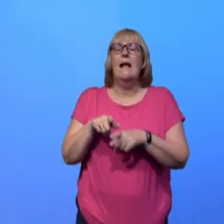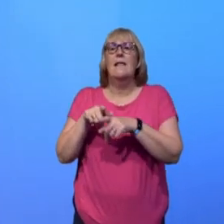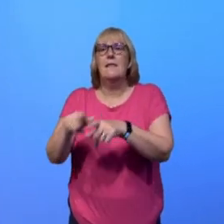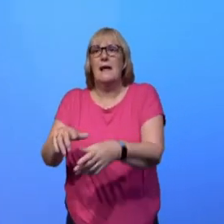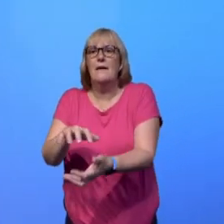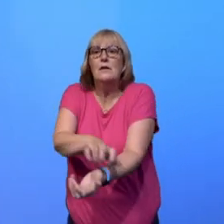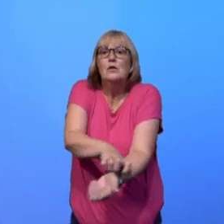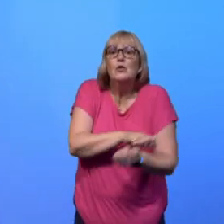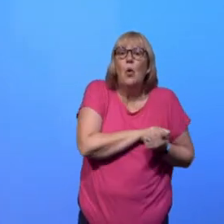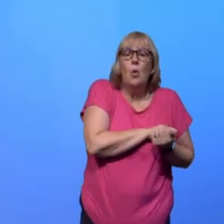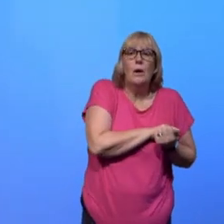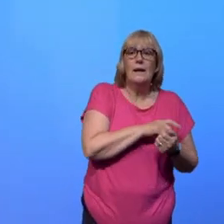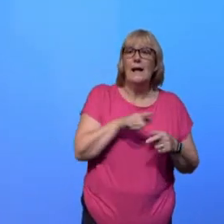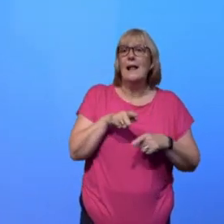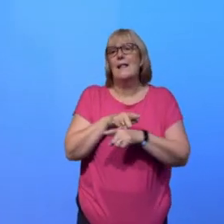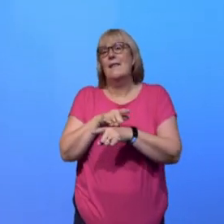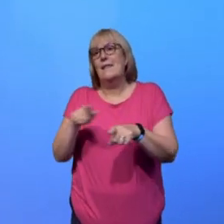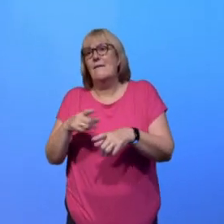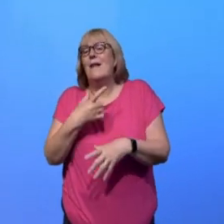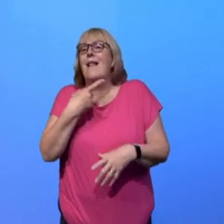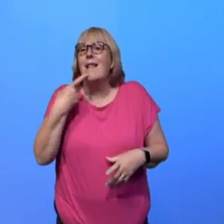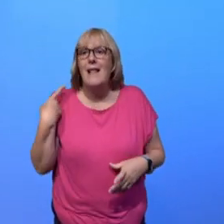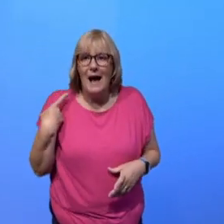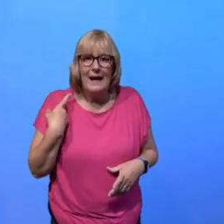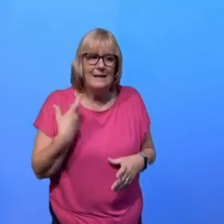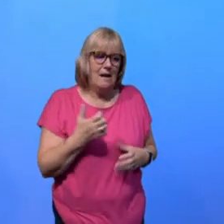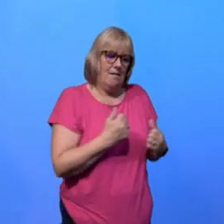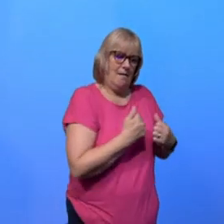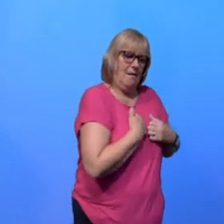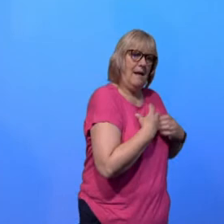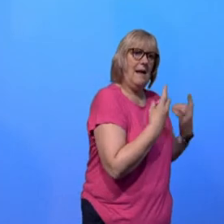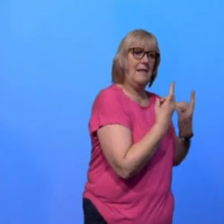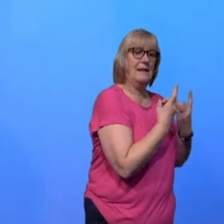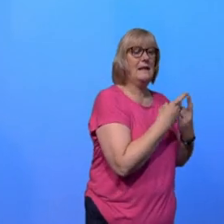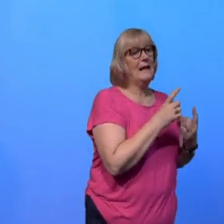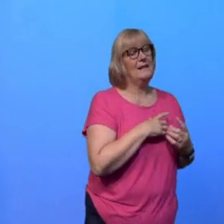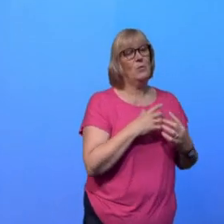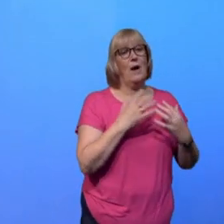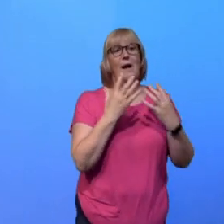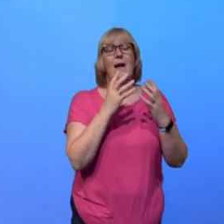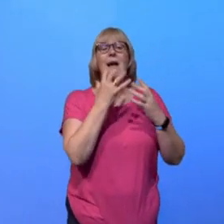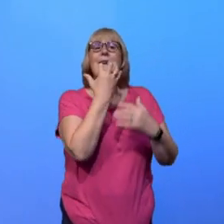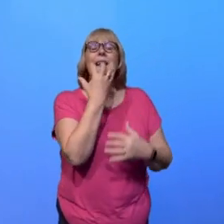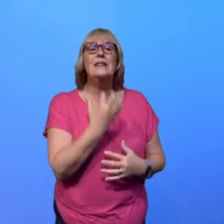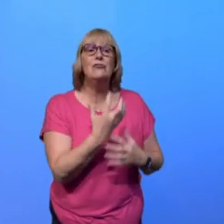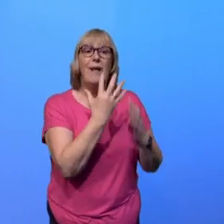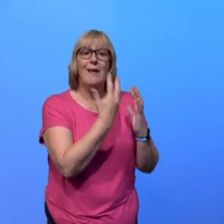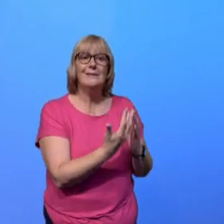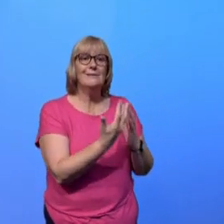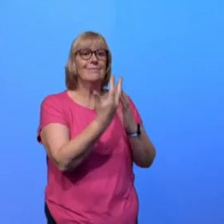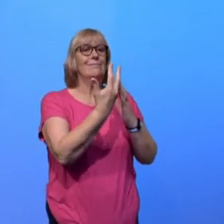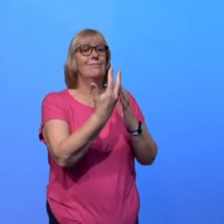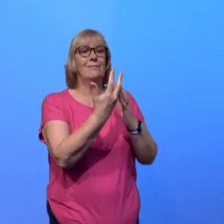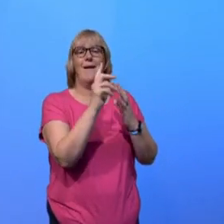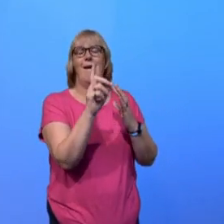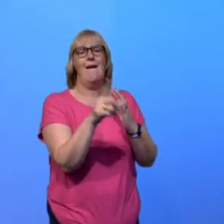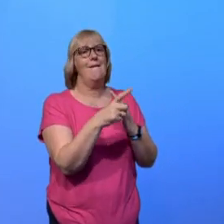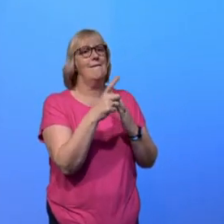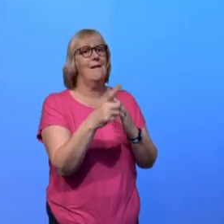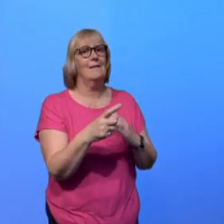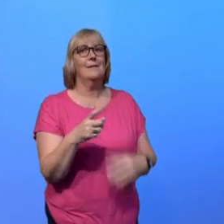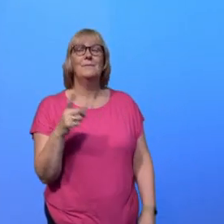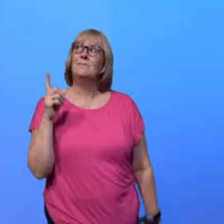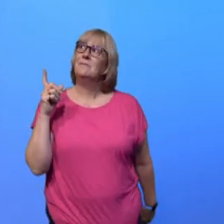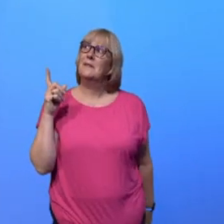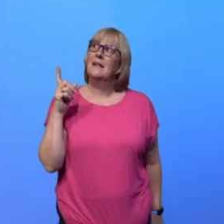them with their own possessions. That's why the Israelites cannot stand. And in verses 24 to 26, God's anger falls